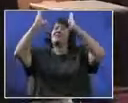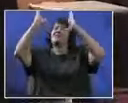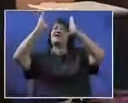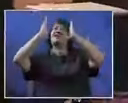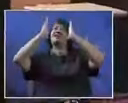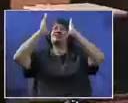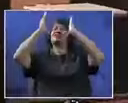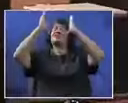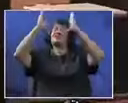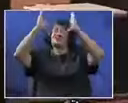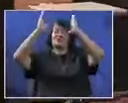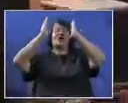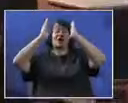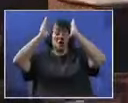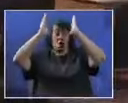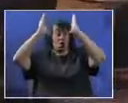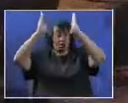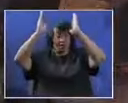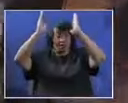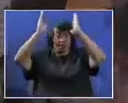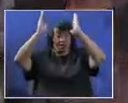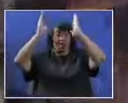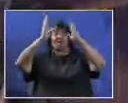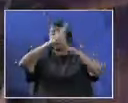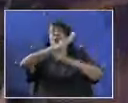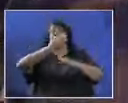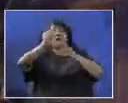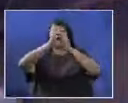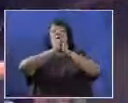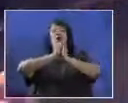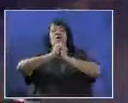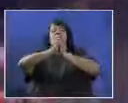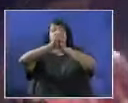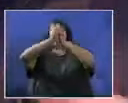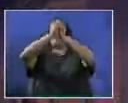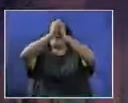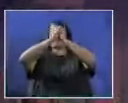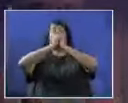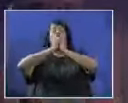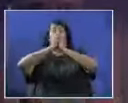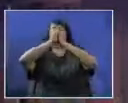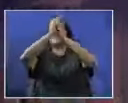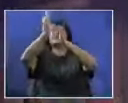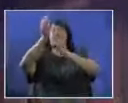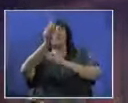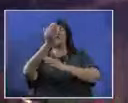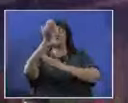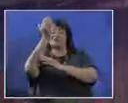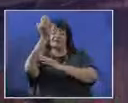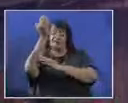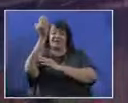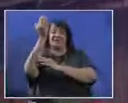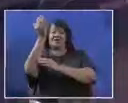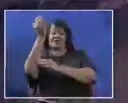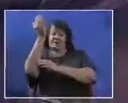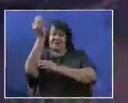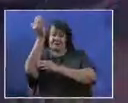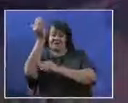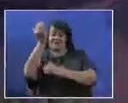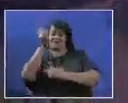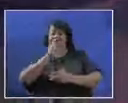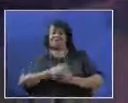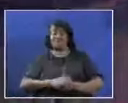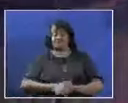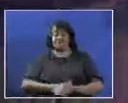train on him. That's those bills, those woes that try to distract you from giving God praise. Come